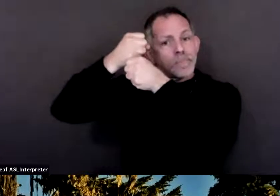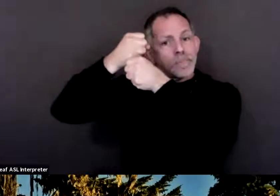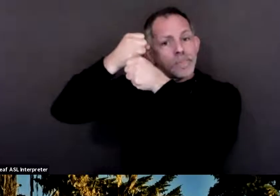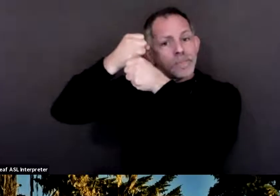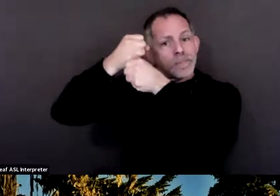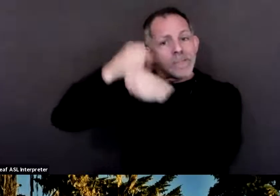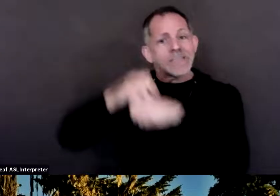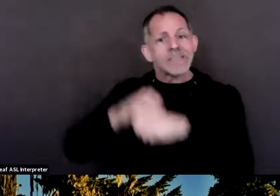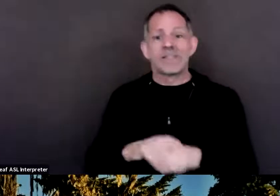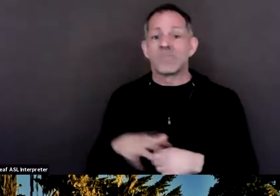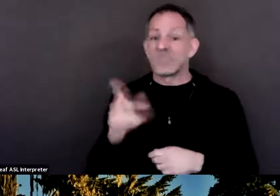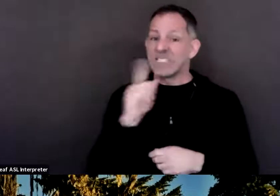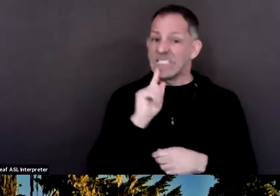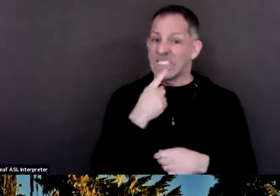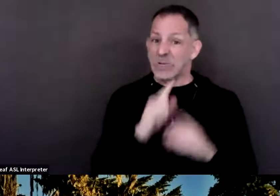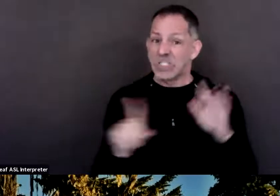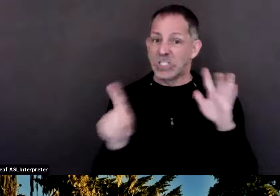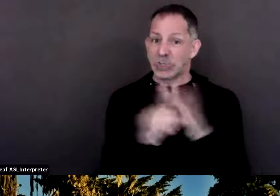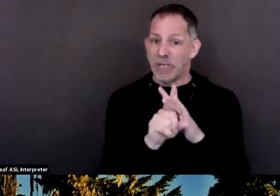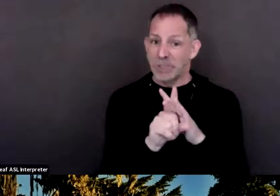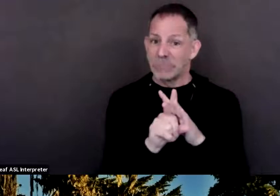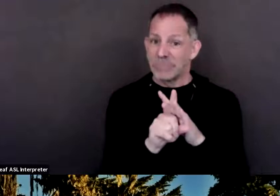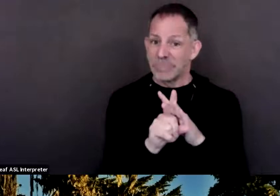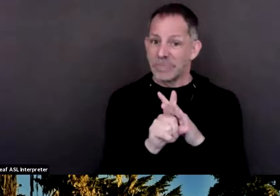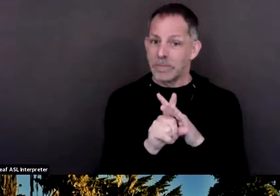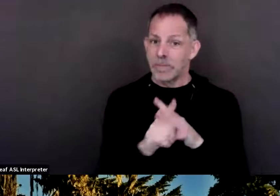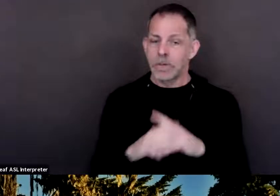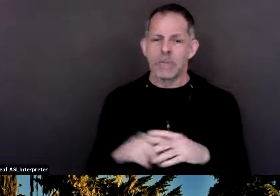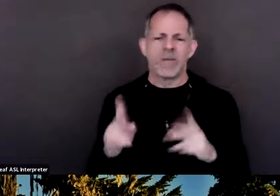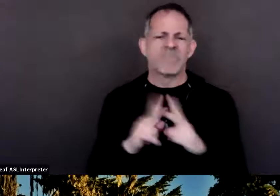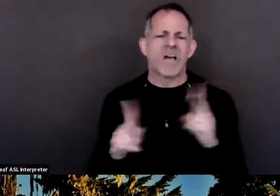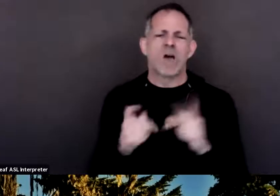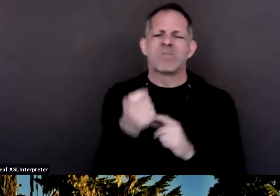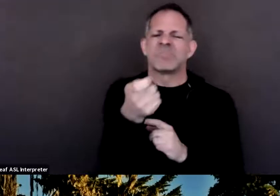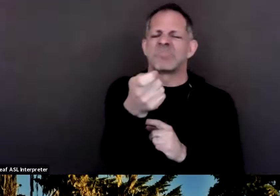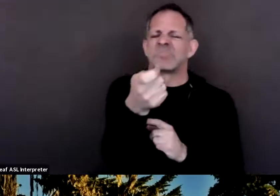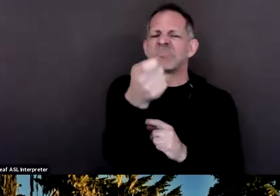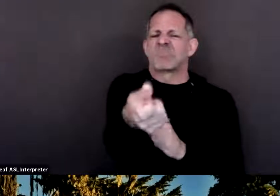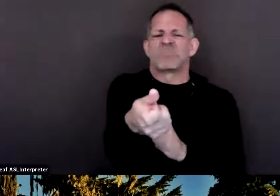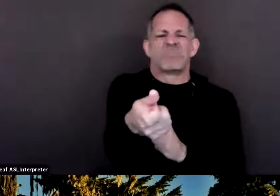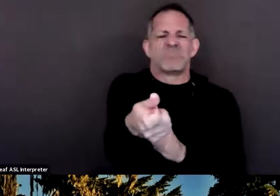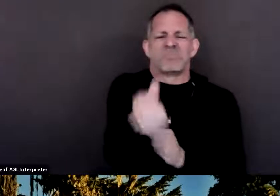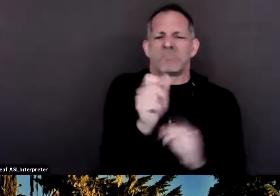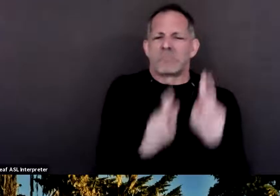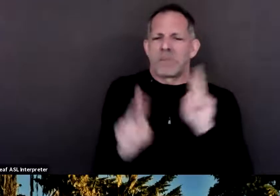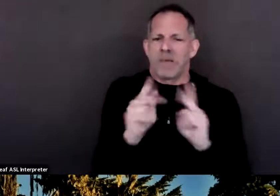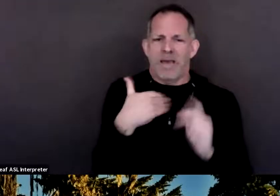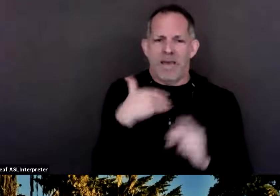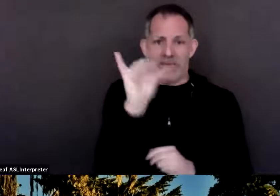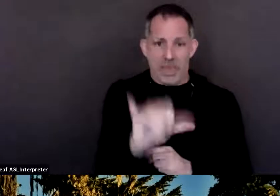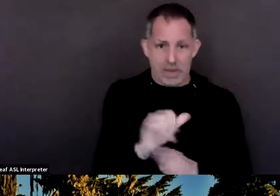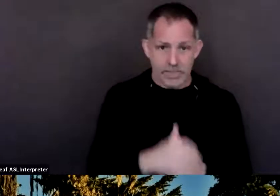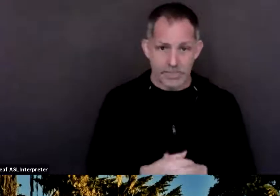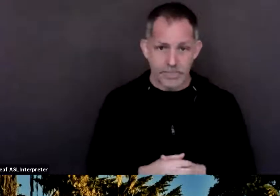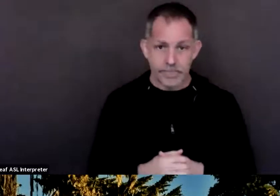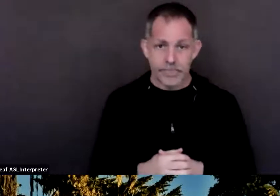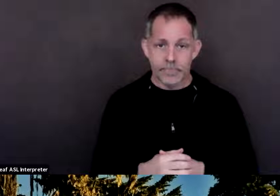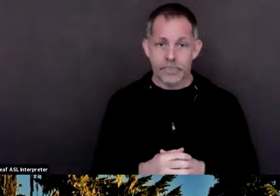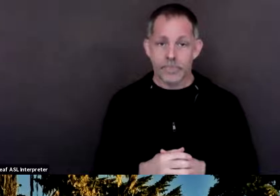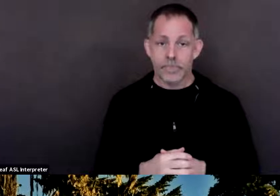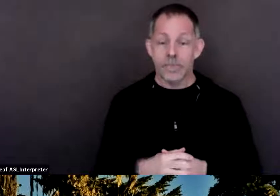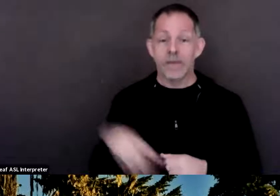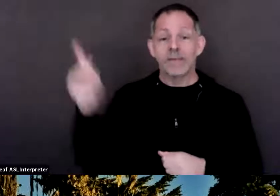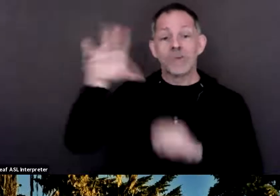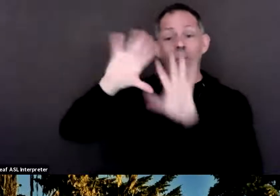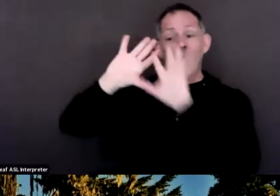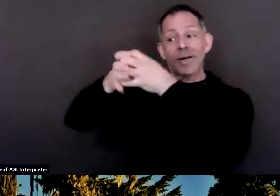but extremely rare. So the Advisory Committee on Immunization Practices, which is CDC's advisory